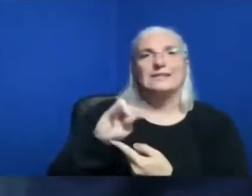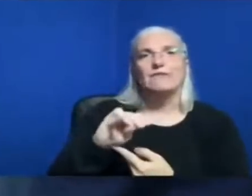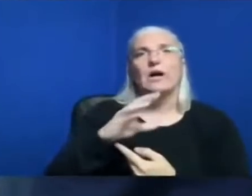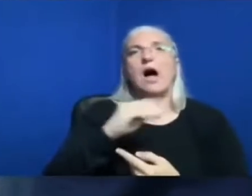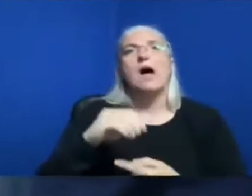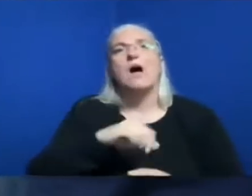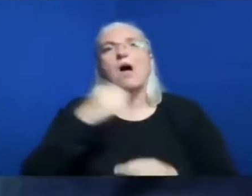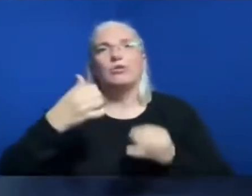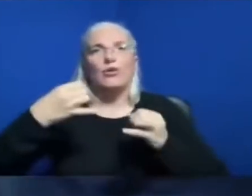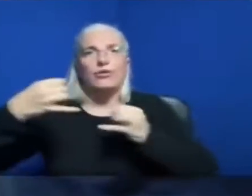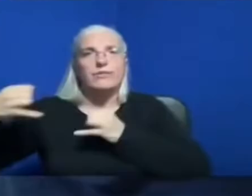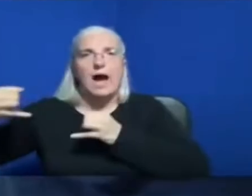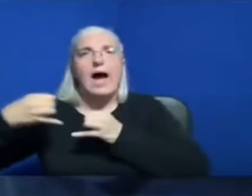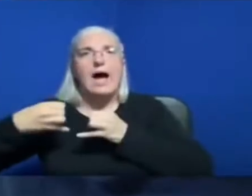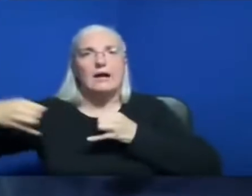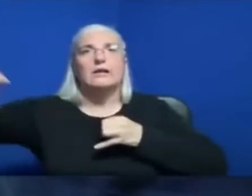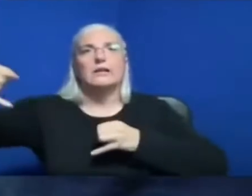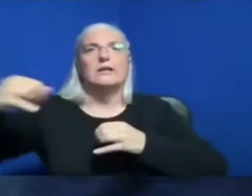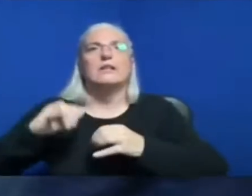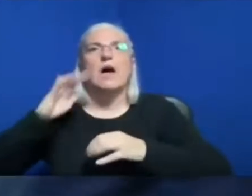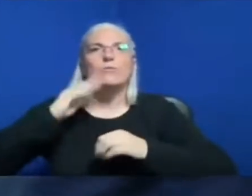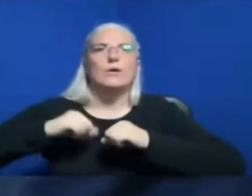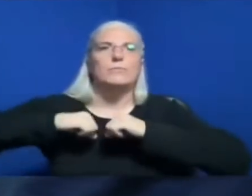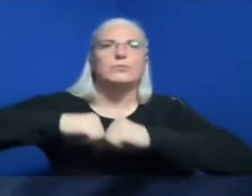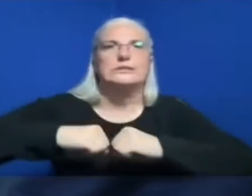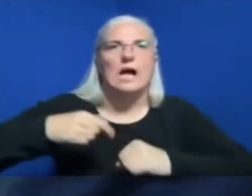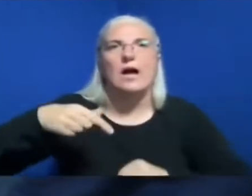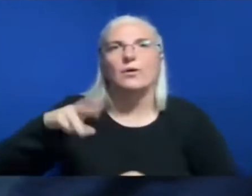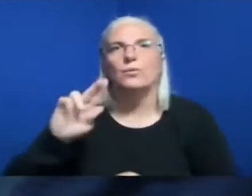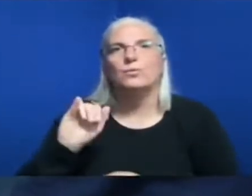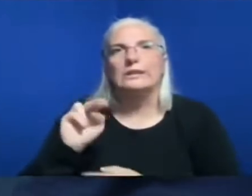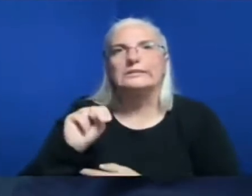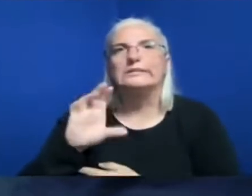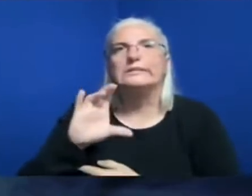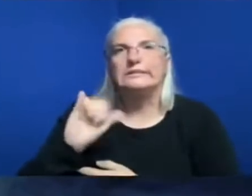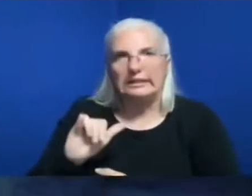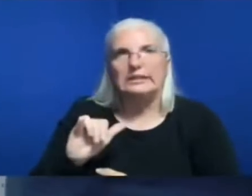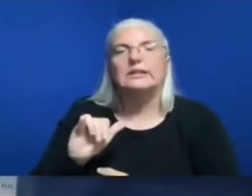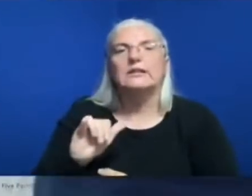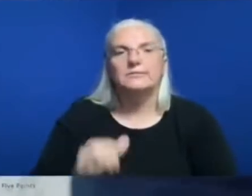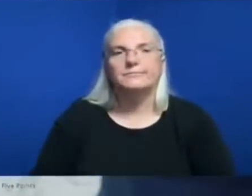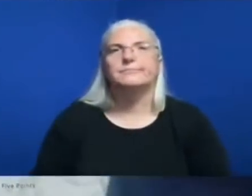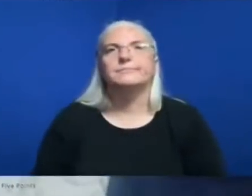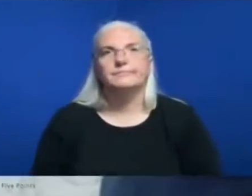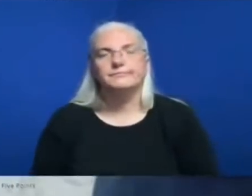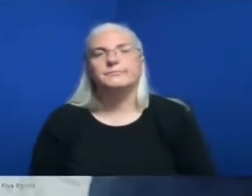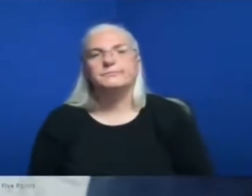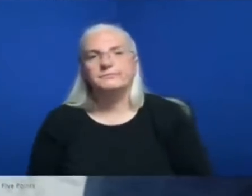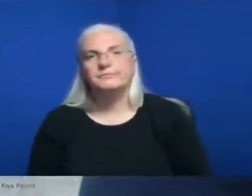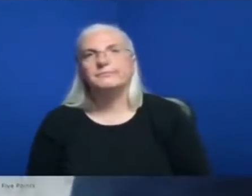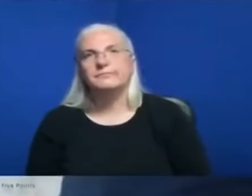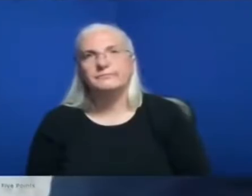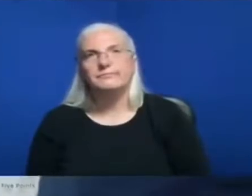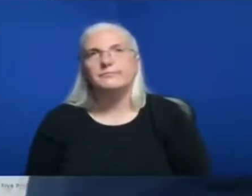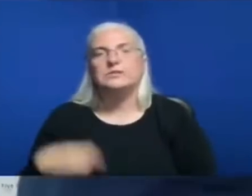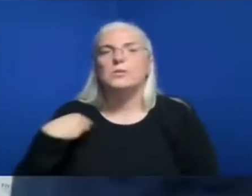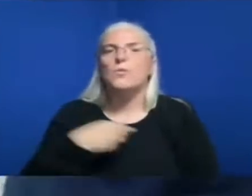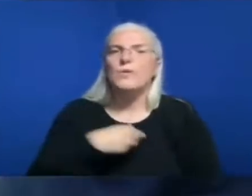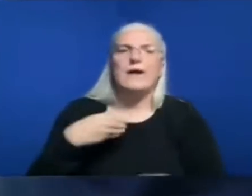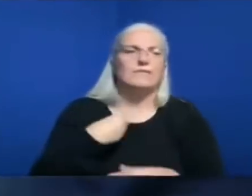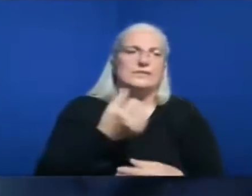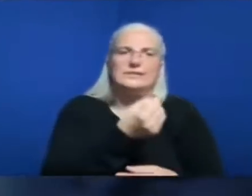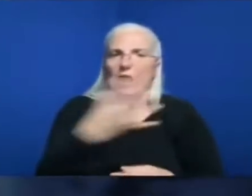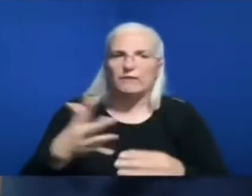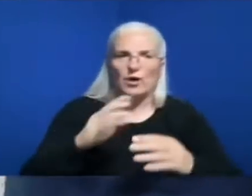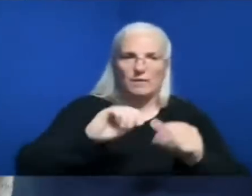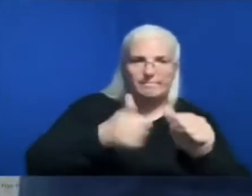town of Quincy right here. So we have multiple fallback locations strategically placed in this fuel bed so we can actually